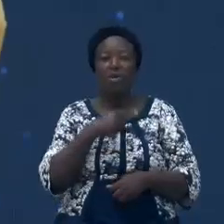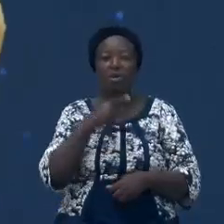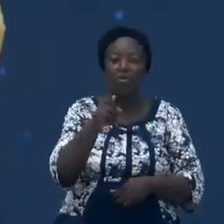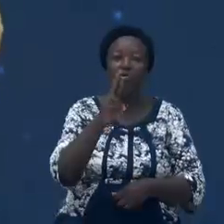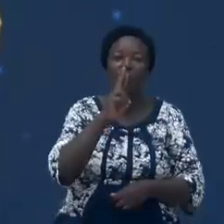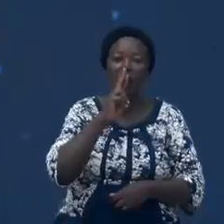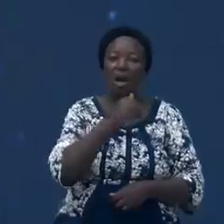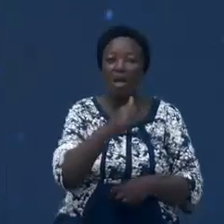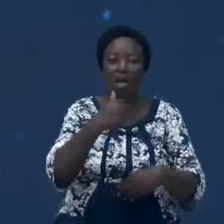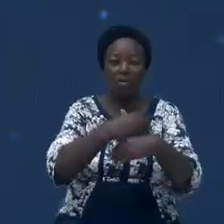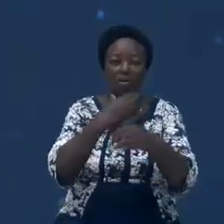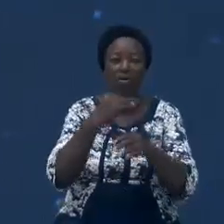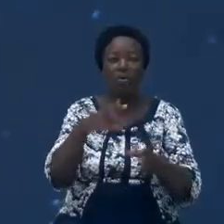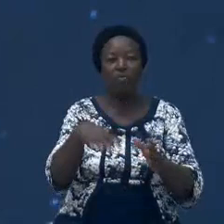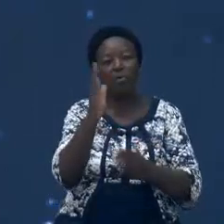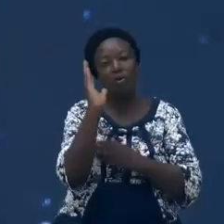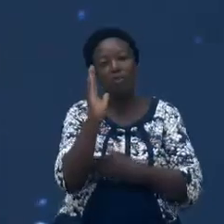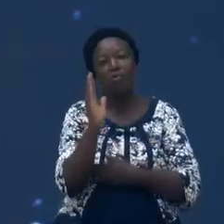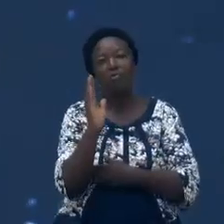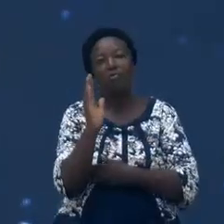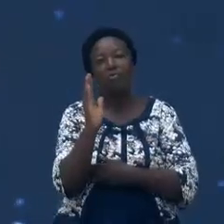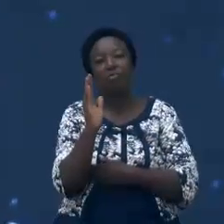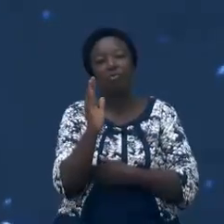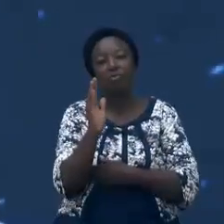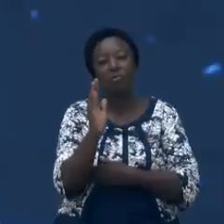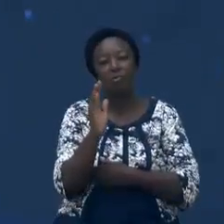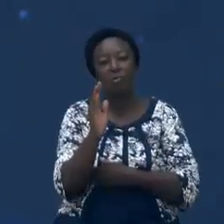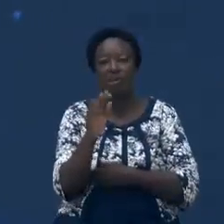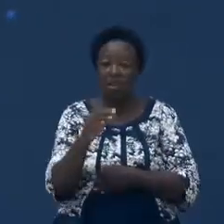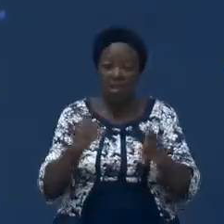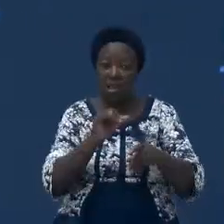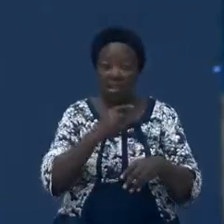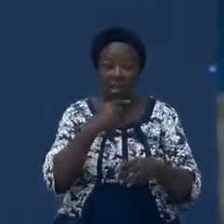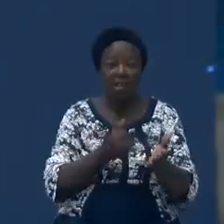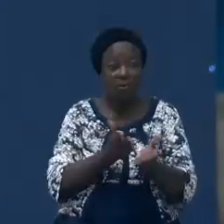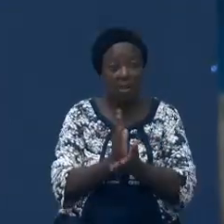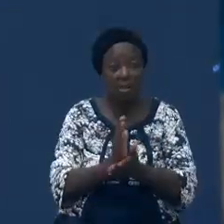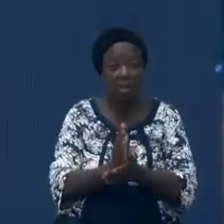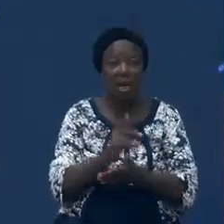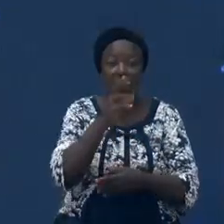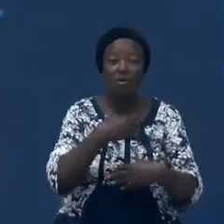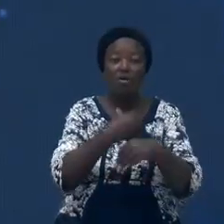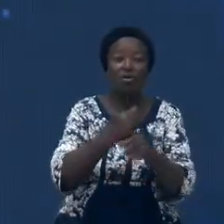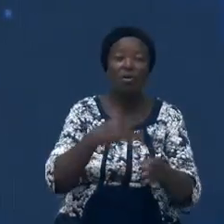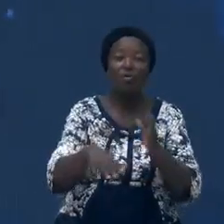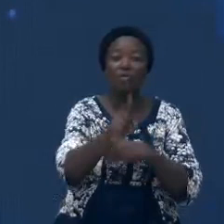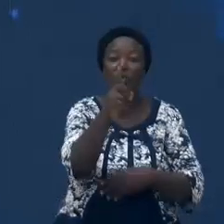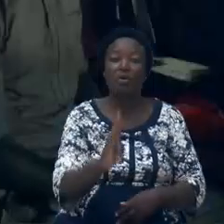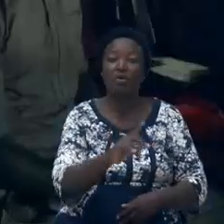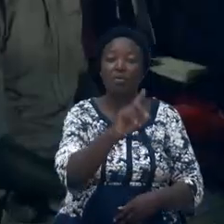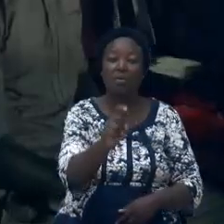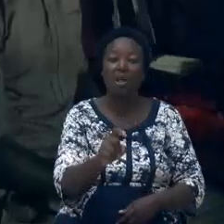up and reason with me. You are a creature of God. Did I say it